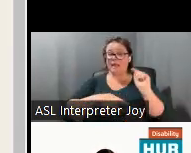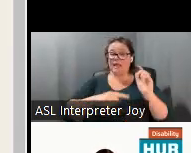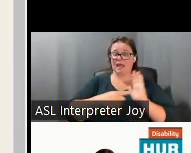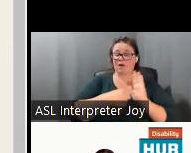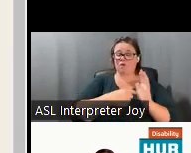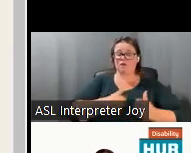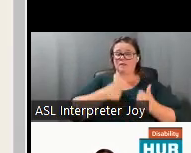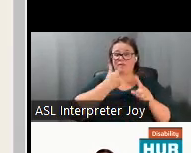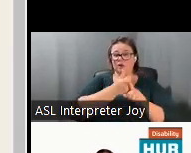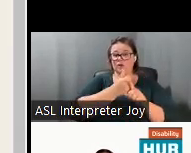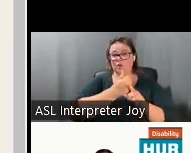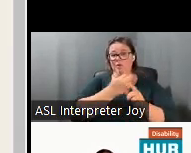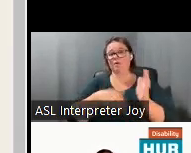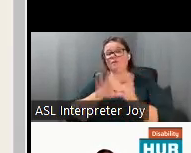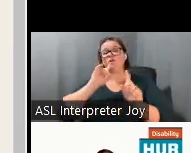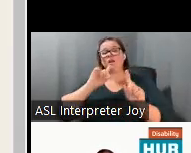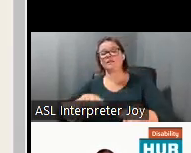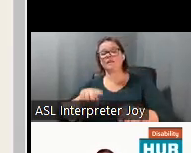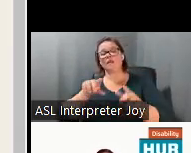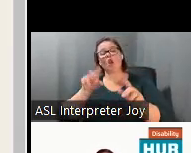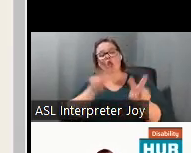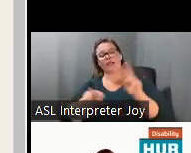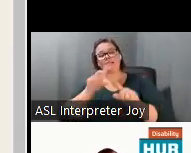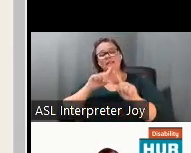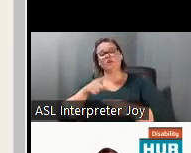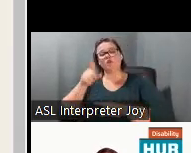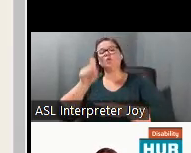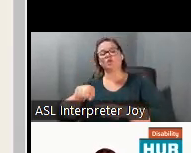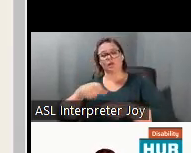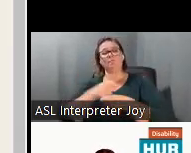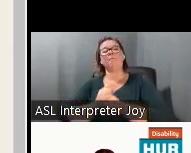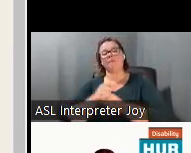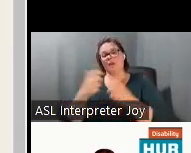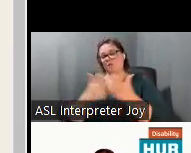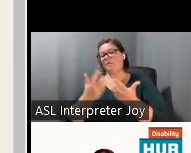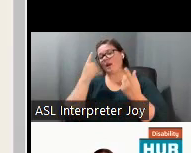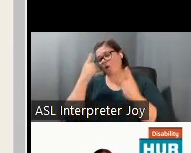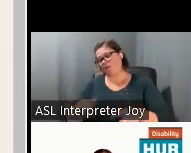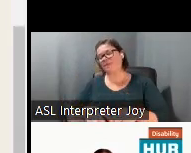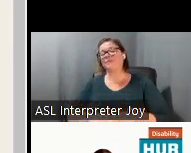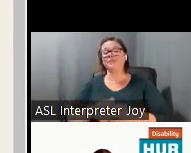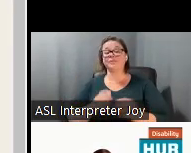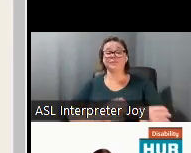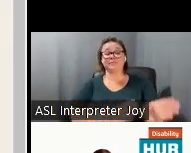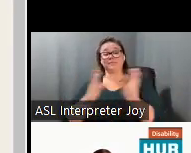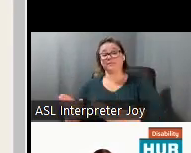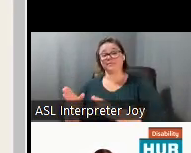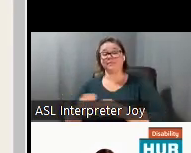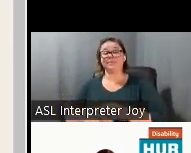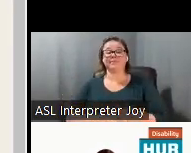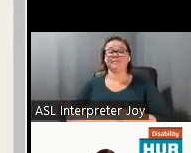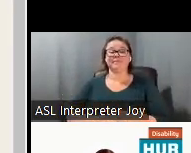It reviews your answers. Based on these answers, you should make a roommate agreement. Okay, well, let's go to the next